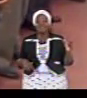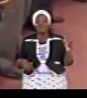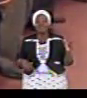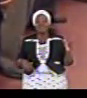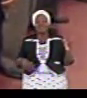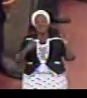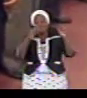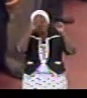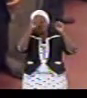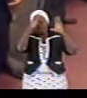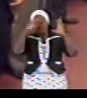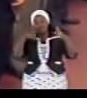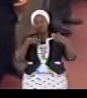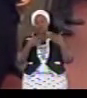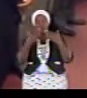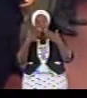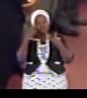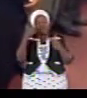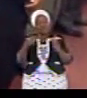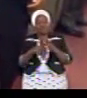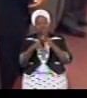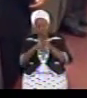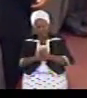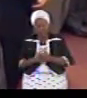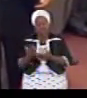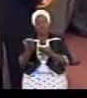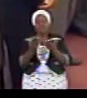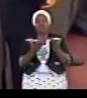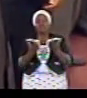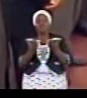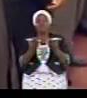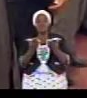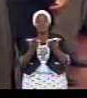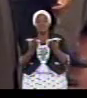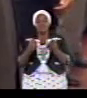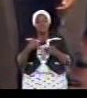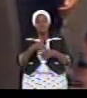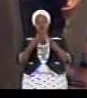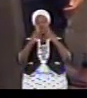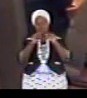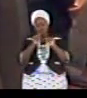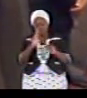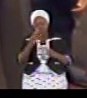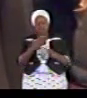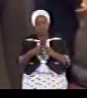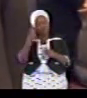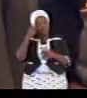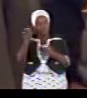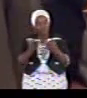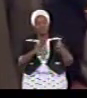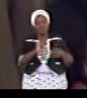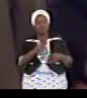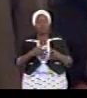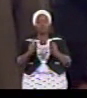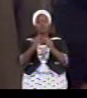Father, we thank you for this worship service. We bless your name for bringing us